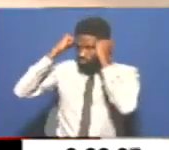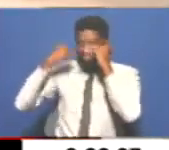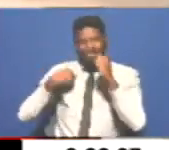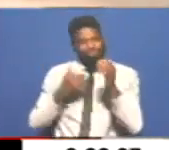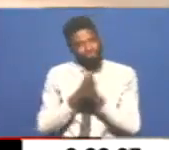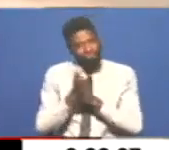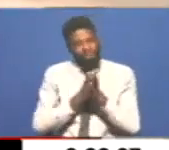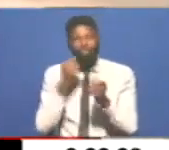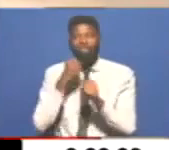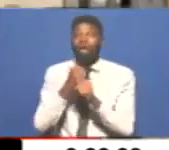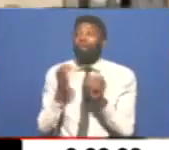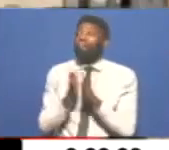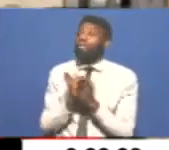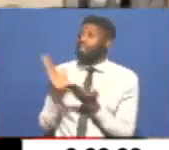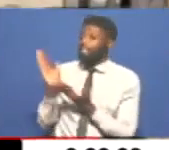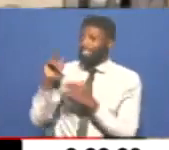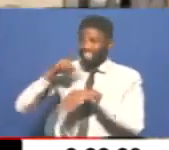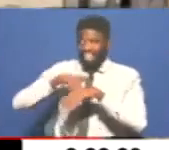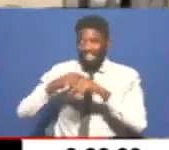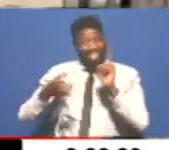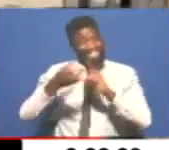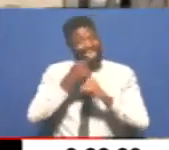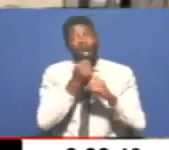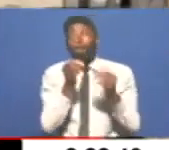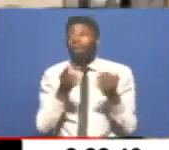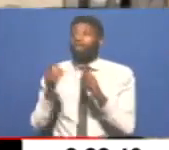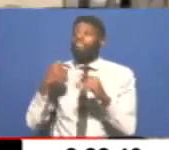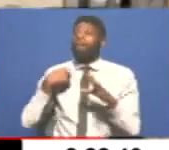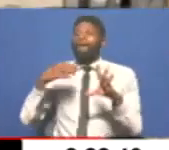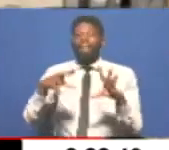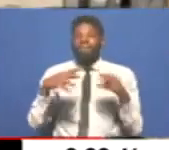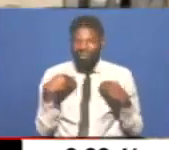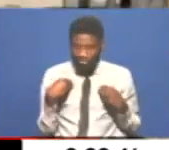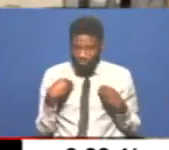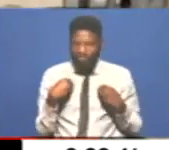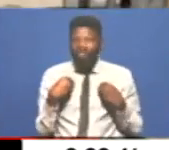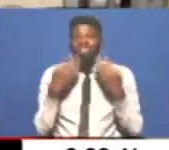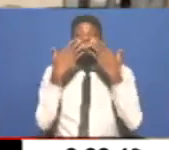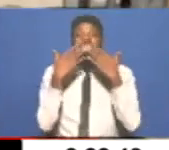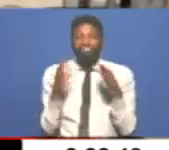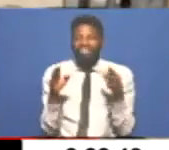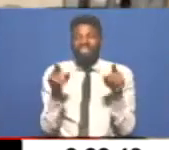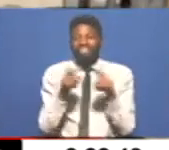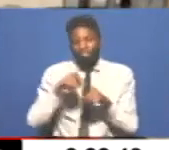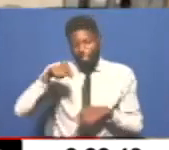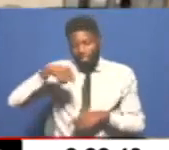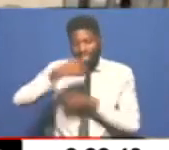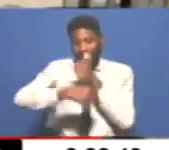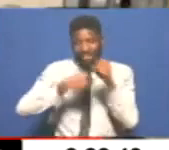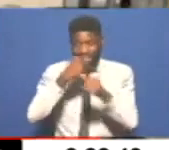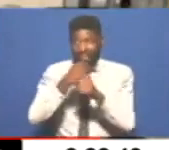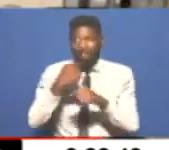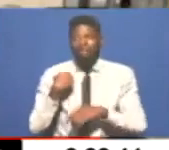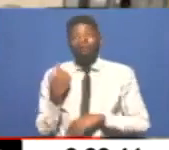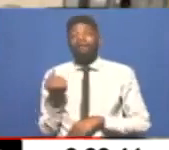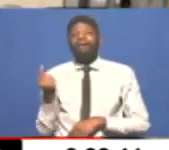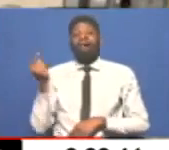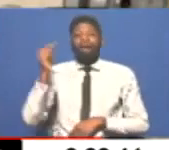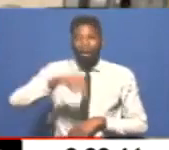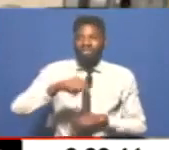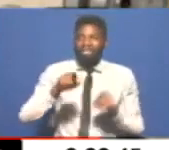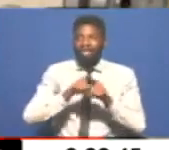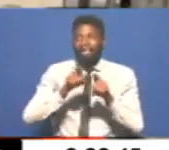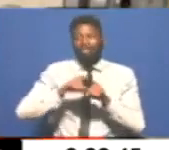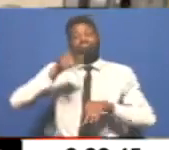So when I got that opportunity, I accepted it. And the beginning of this year, I came through as a tailor right now.